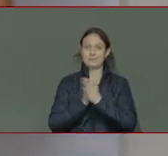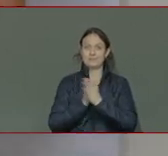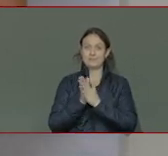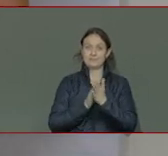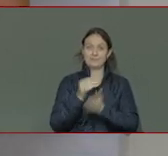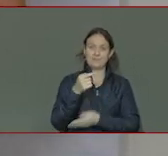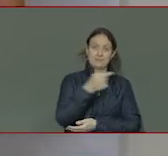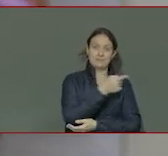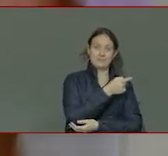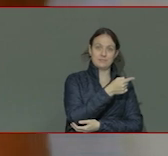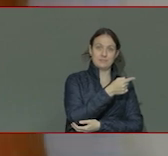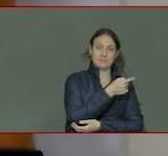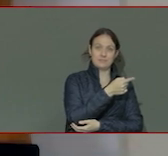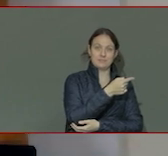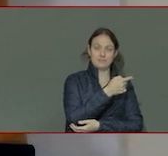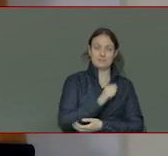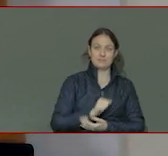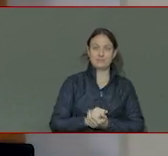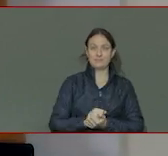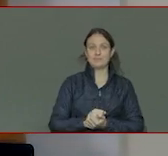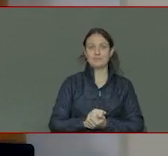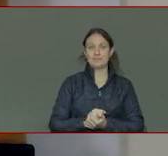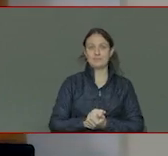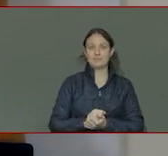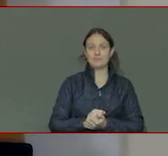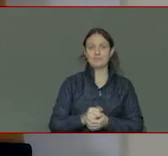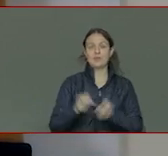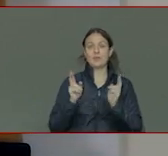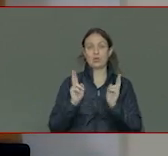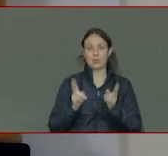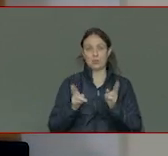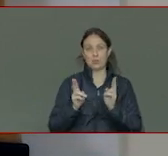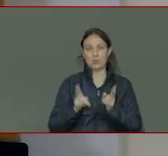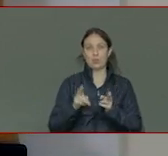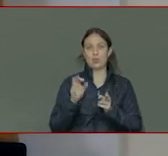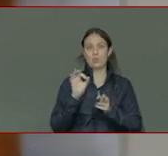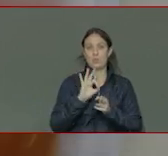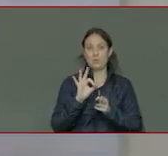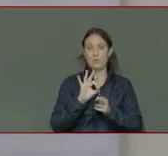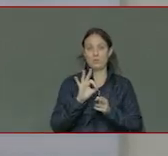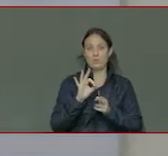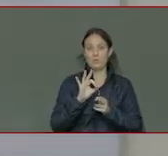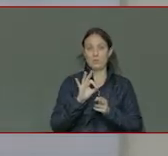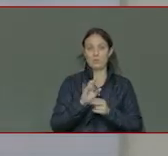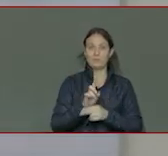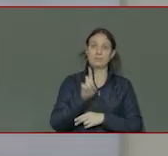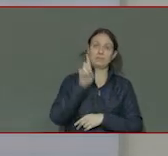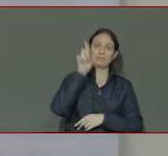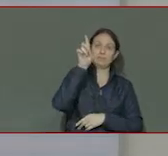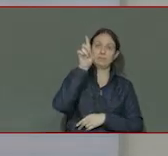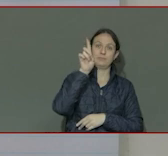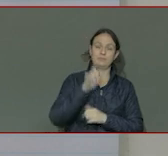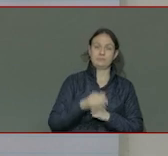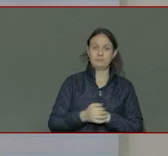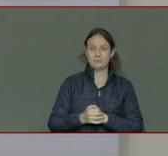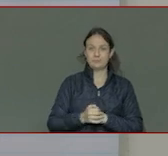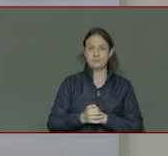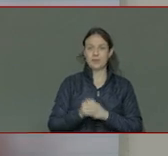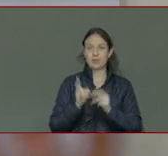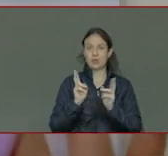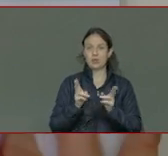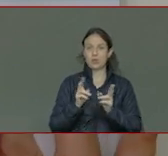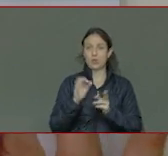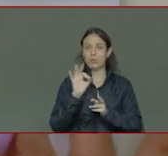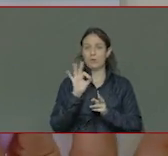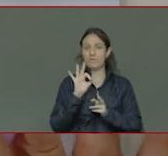Fk. And then your normal force, normal. You will also see that my normal